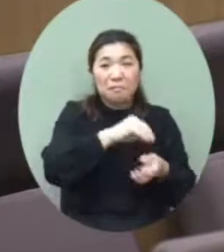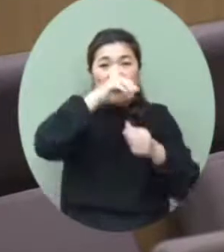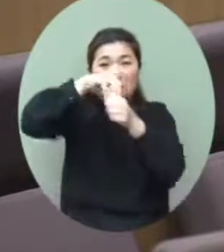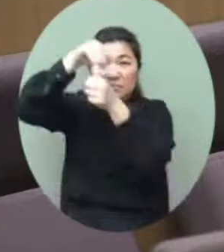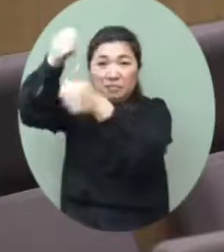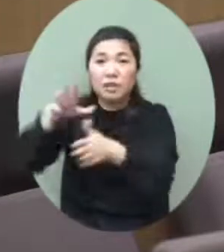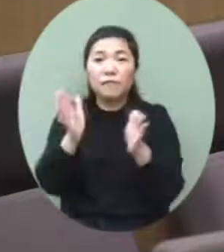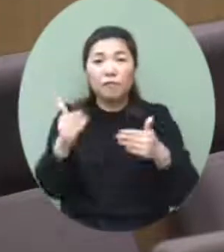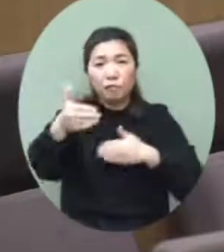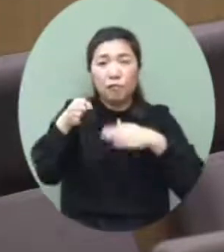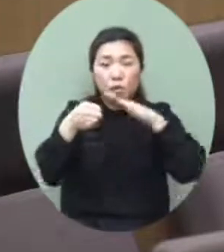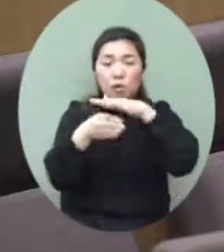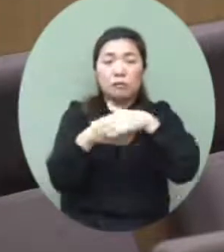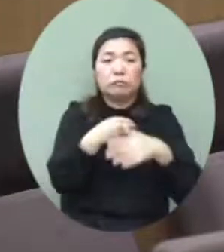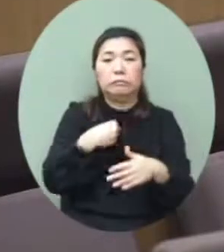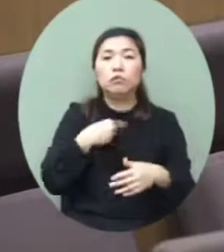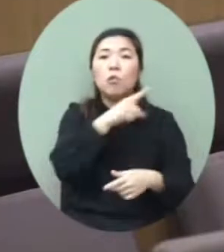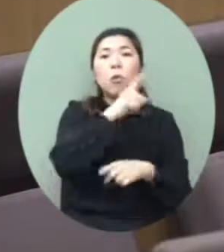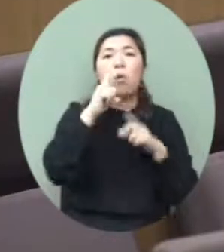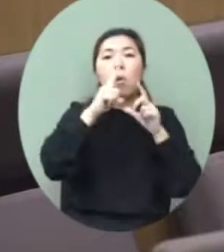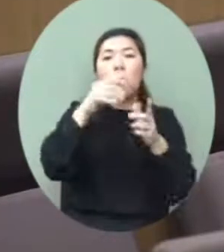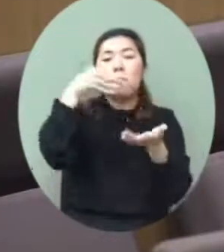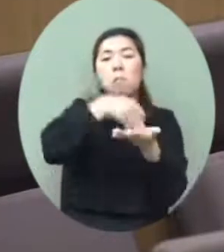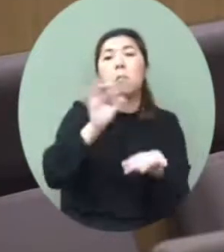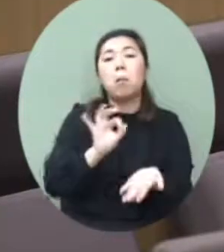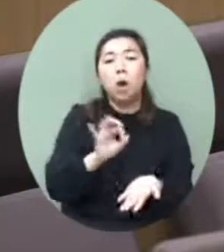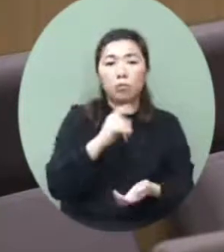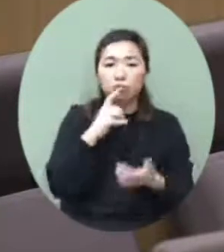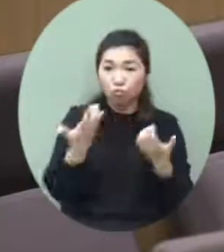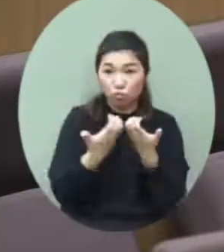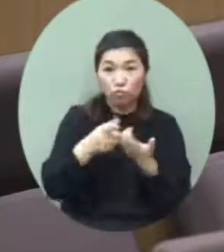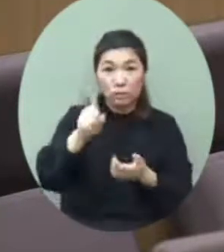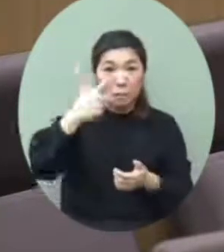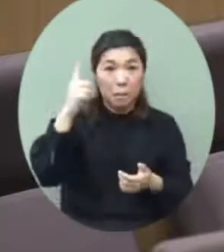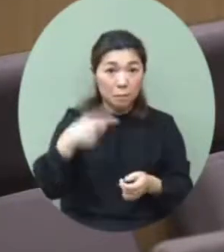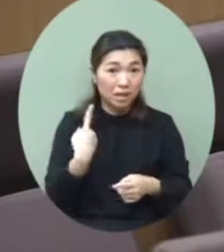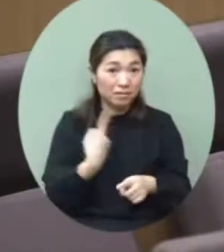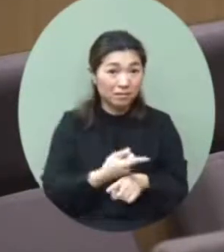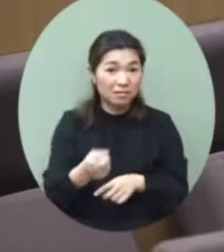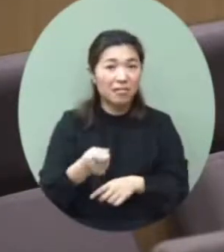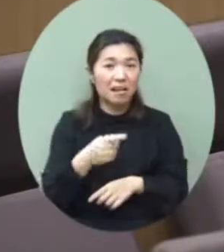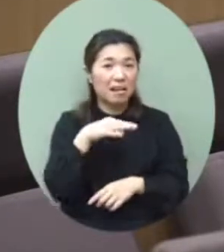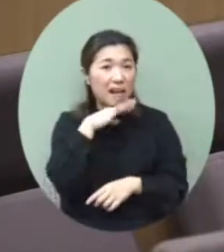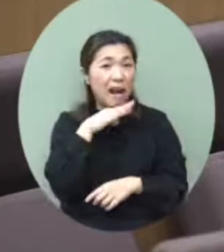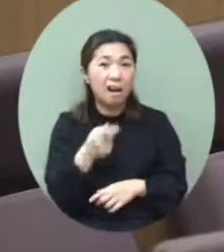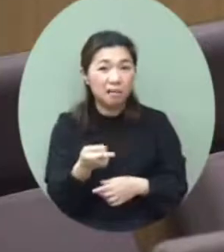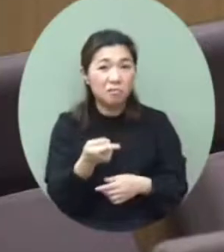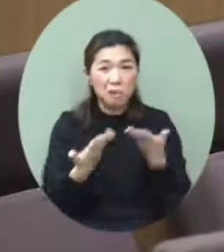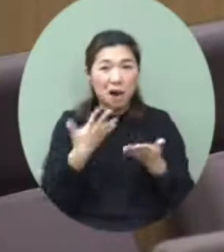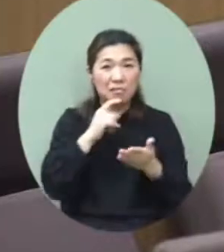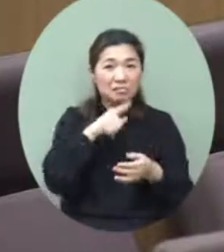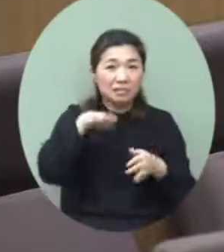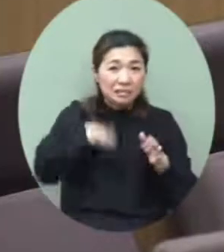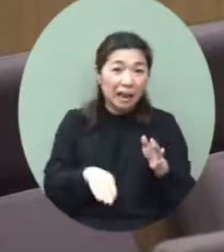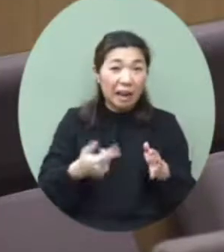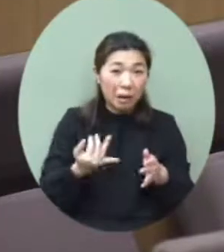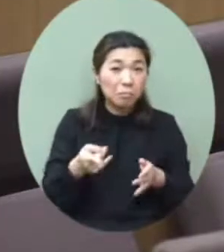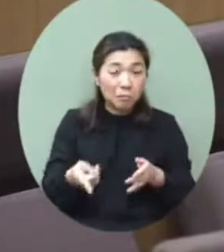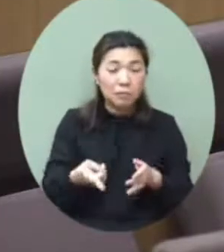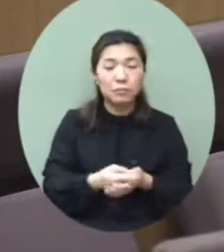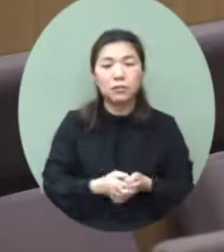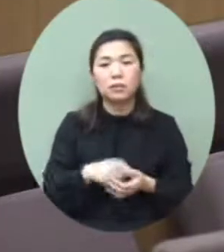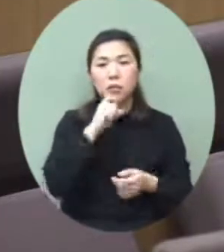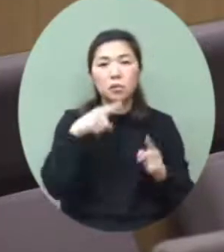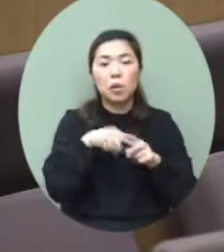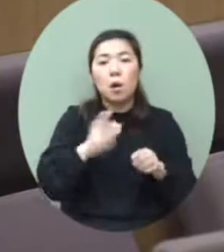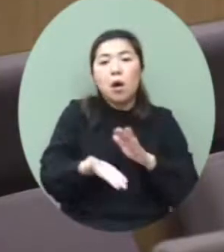system. Some people were concerned that if they declared their positive results, they would be sent to the makeshift hospitals. That's why they